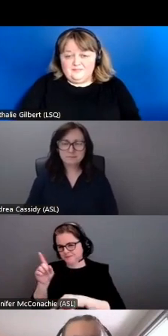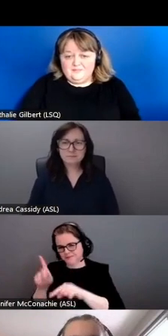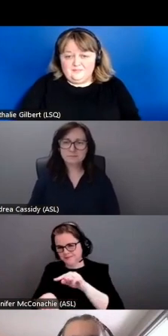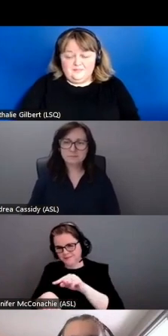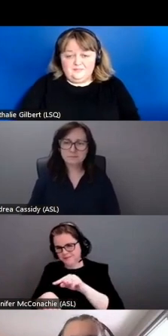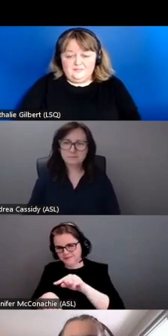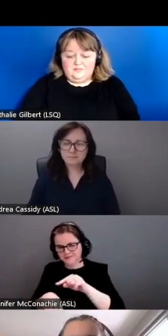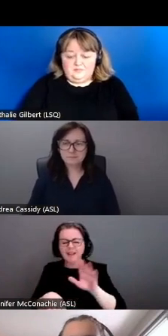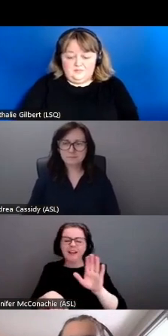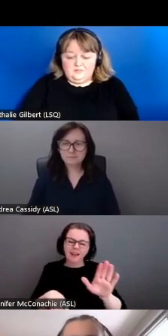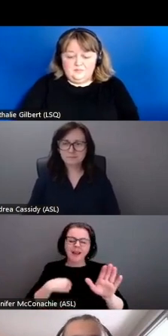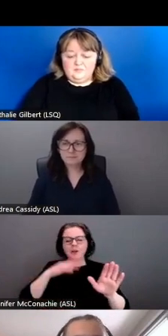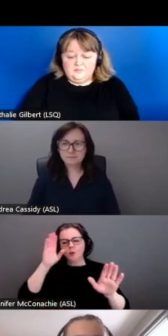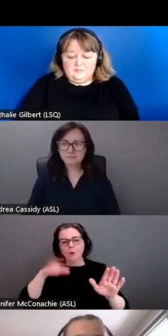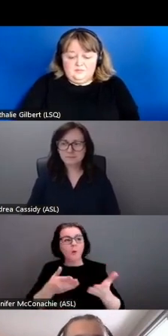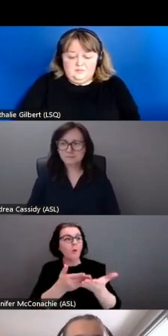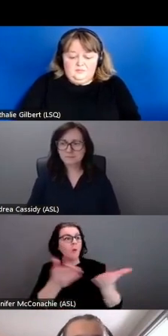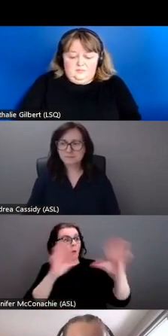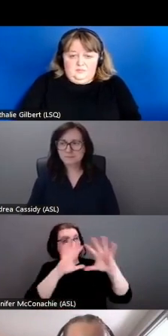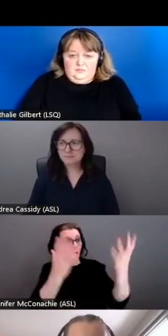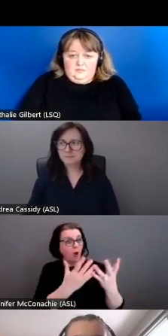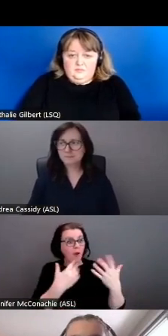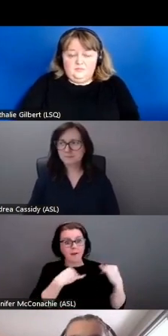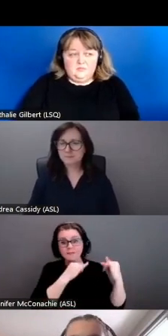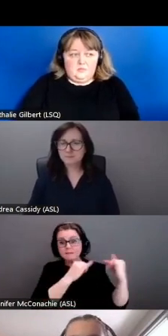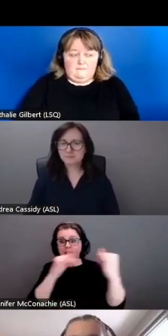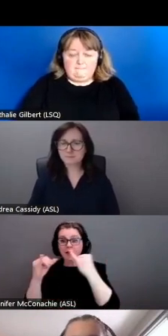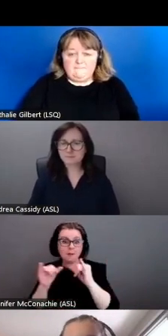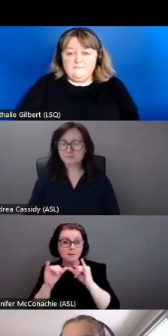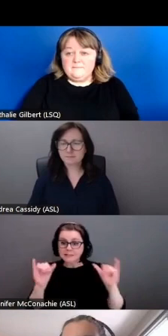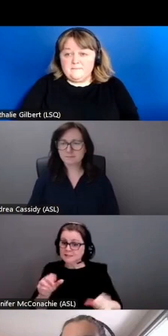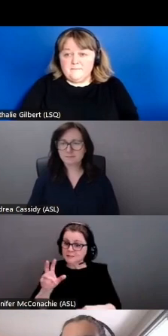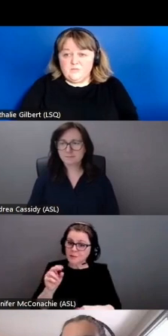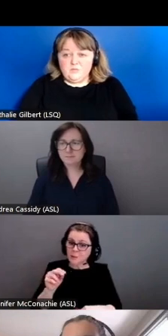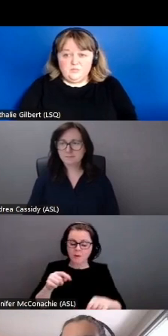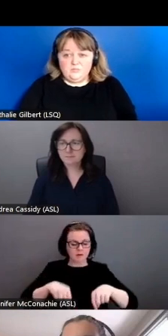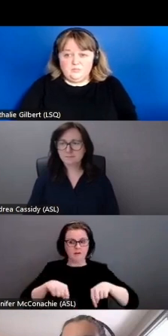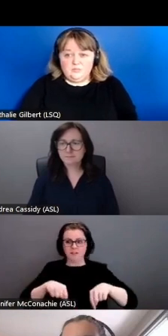given in democratic systems around the world. We are really proud that here in